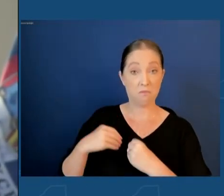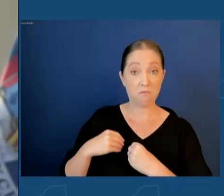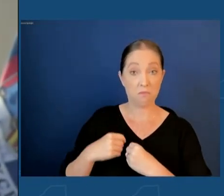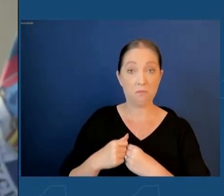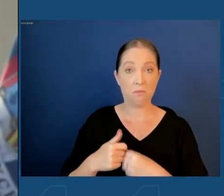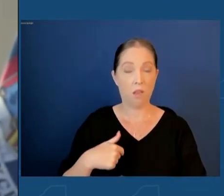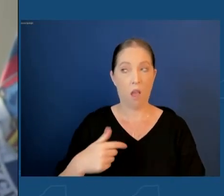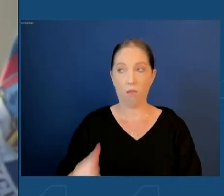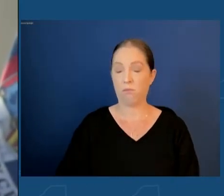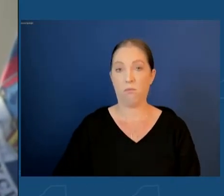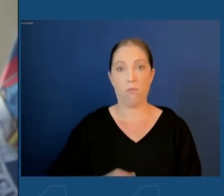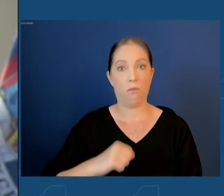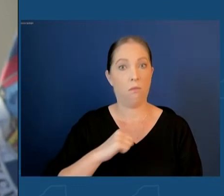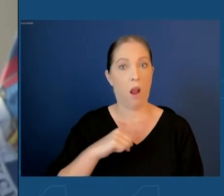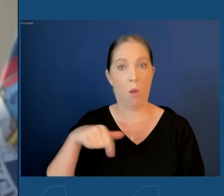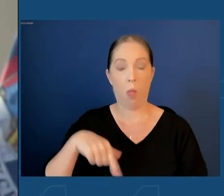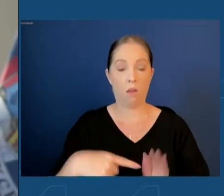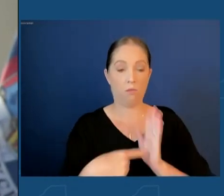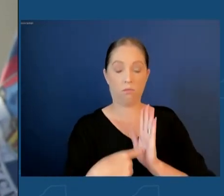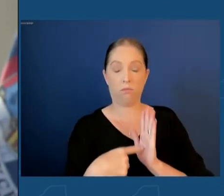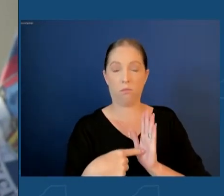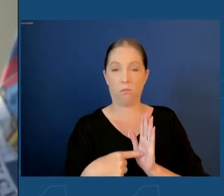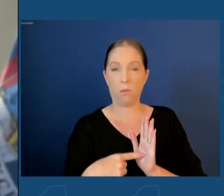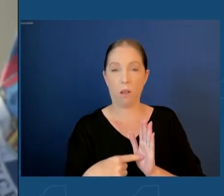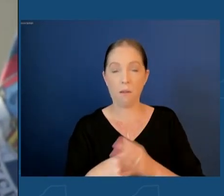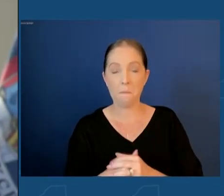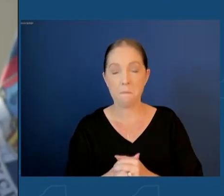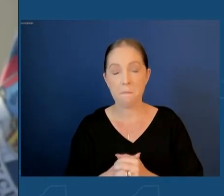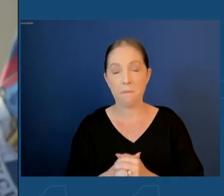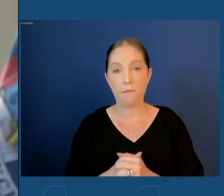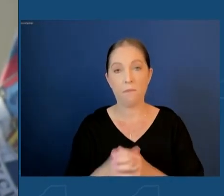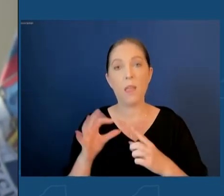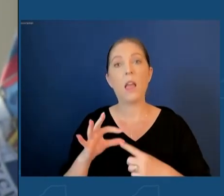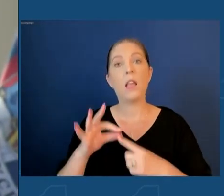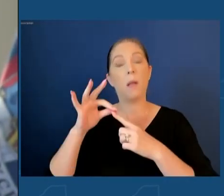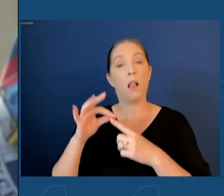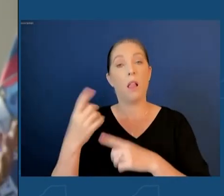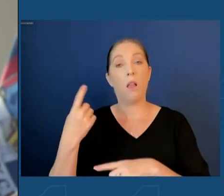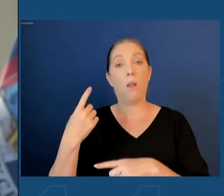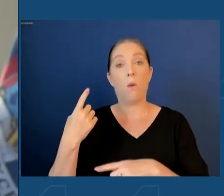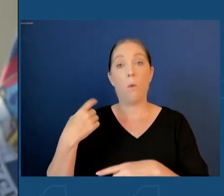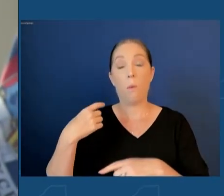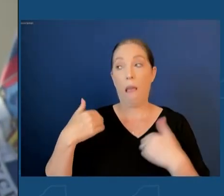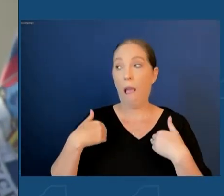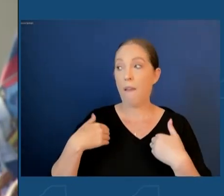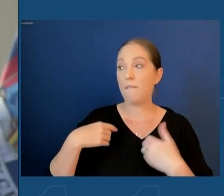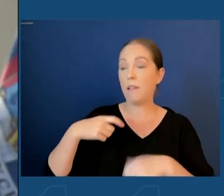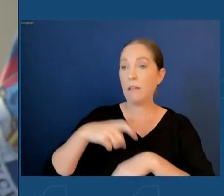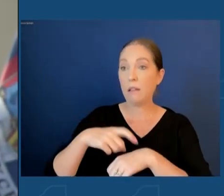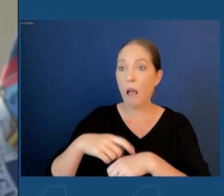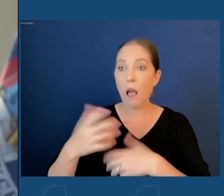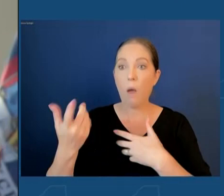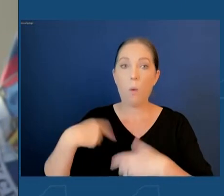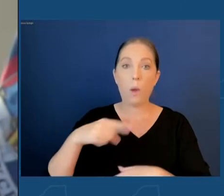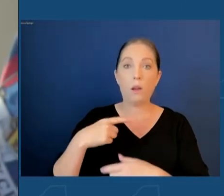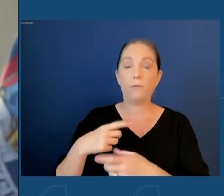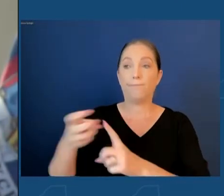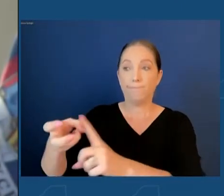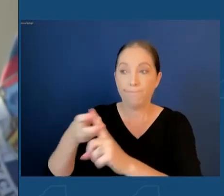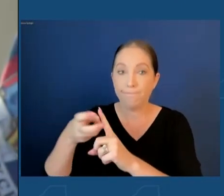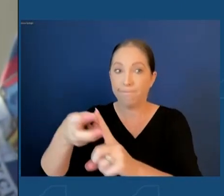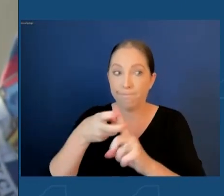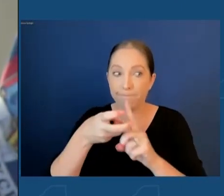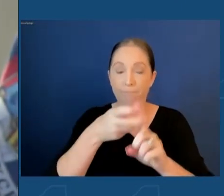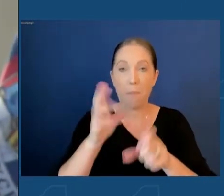to signal about this region, especially as we spend enormous amounts of time recruiting new businesses to this area. And when